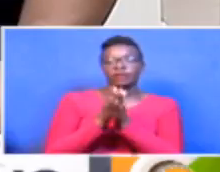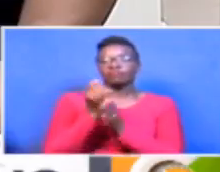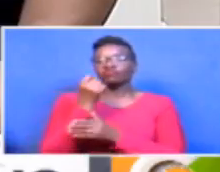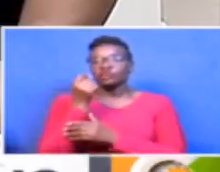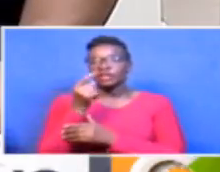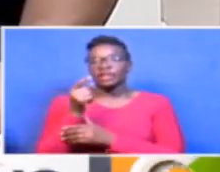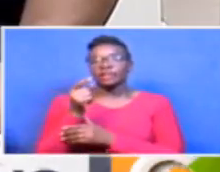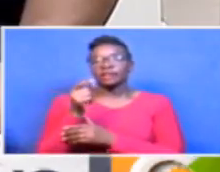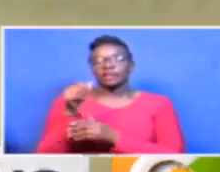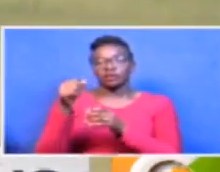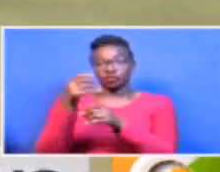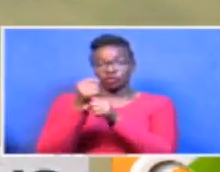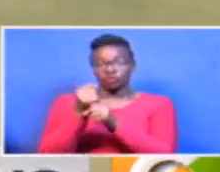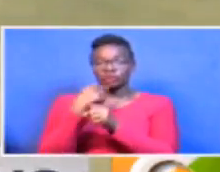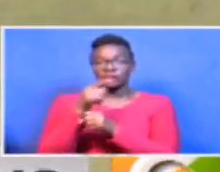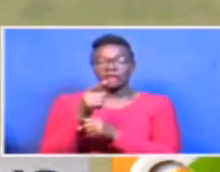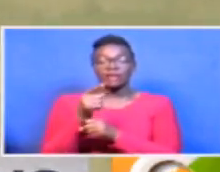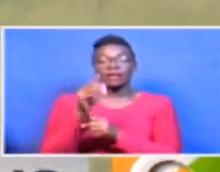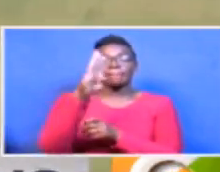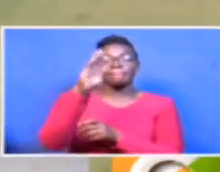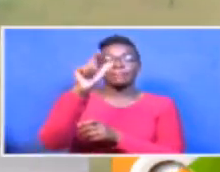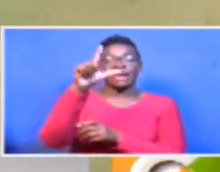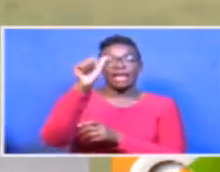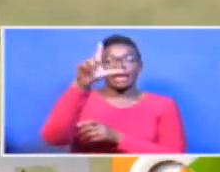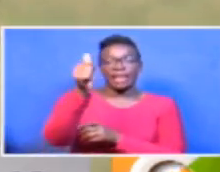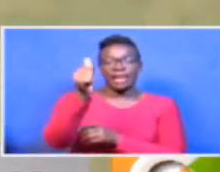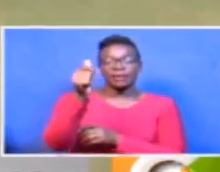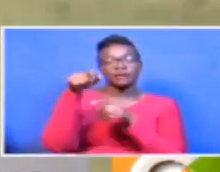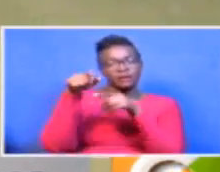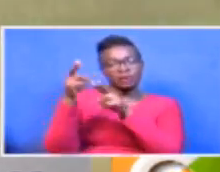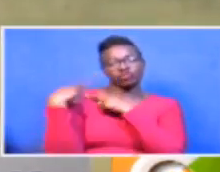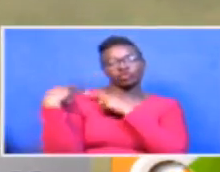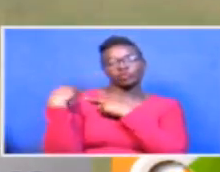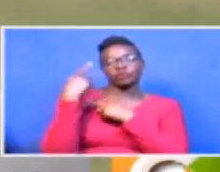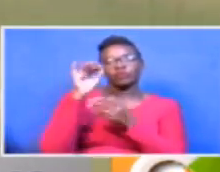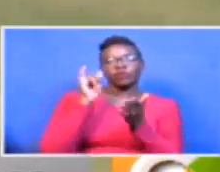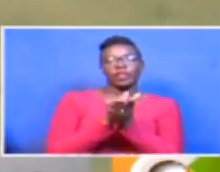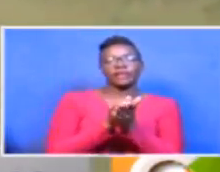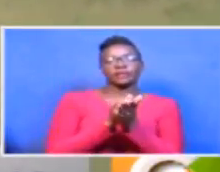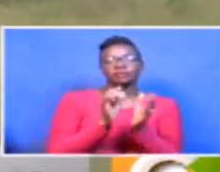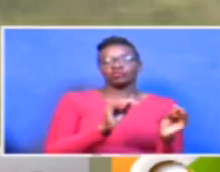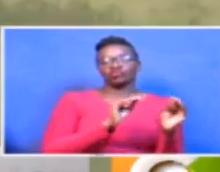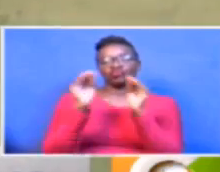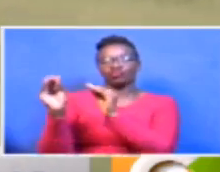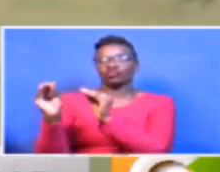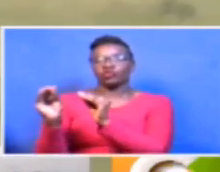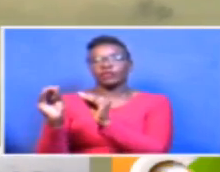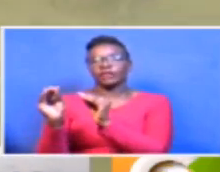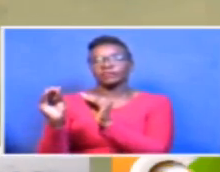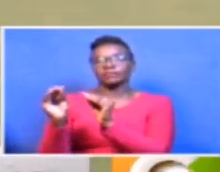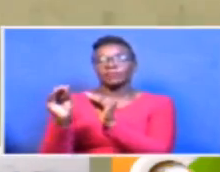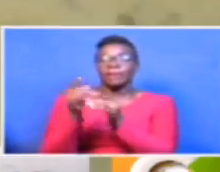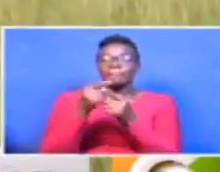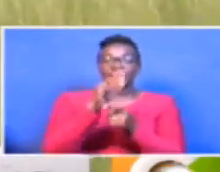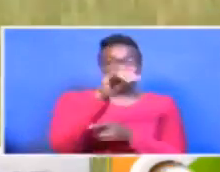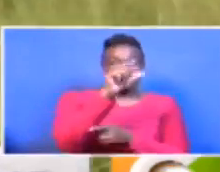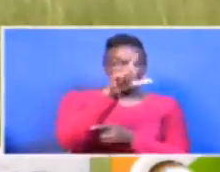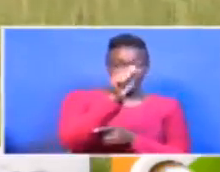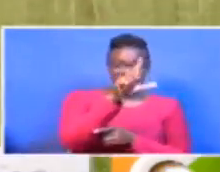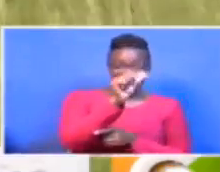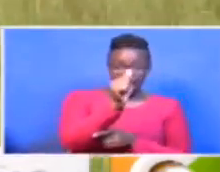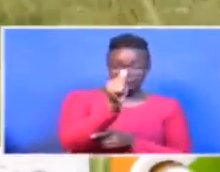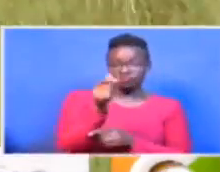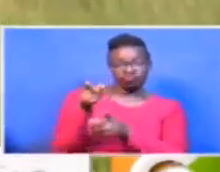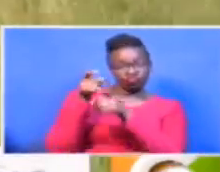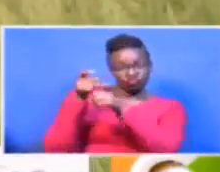Najib Balala to take responsibility for the botched translocation. Balala, on the other hand, places the blame on the